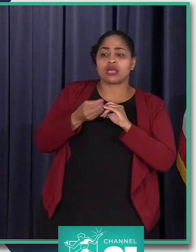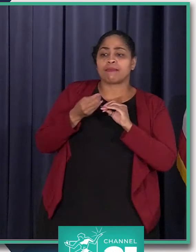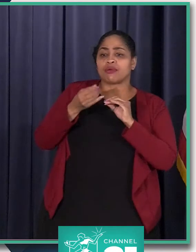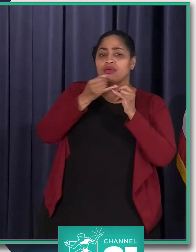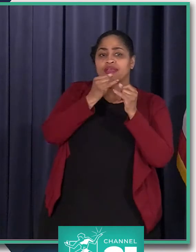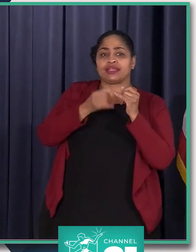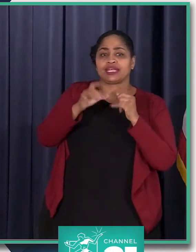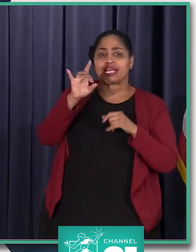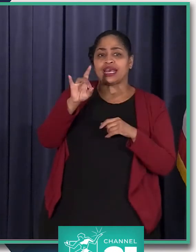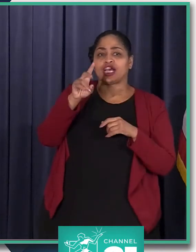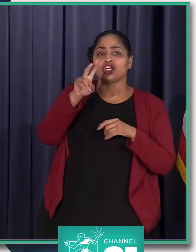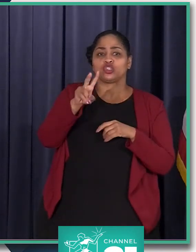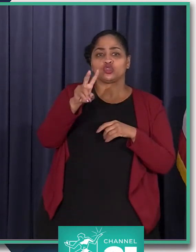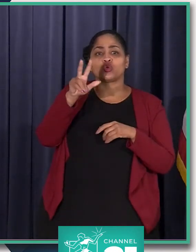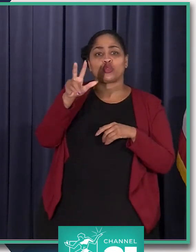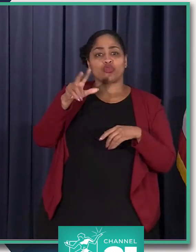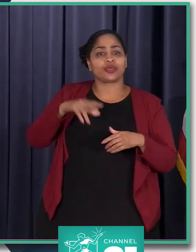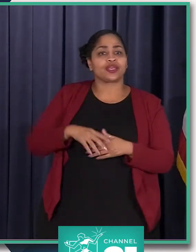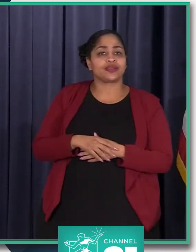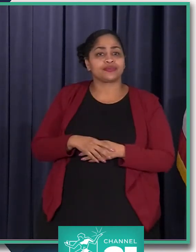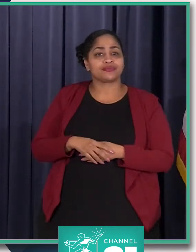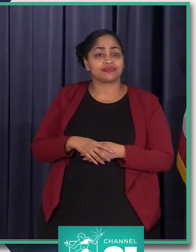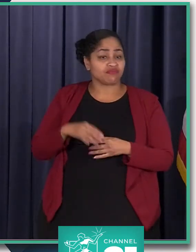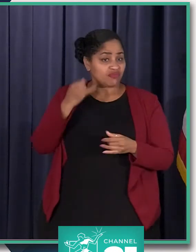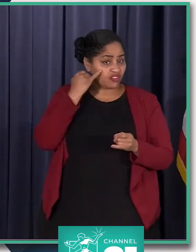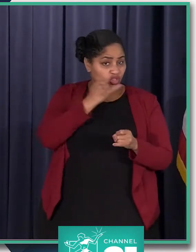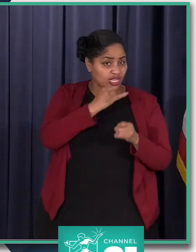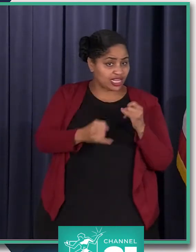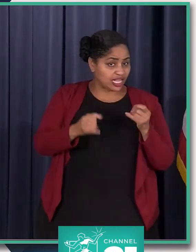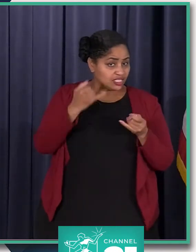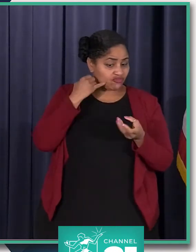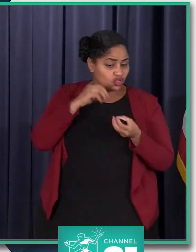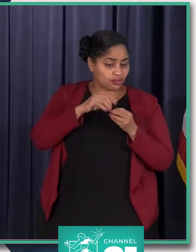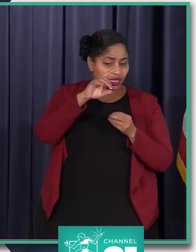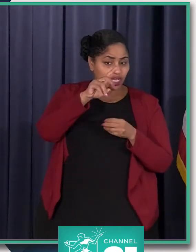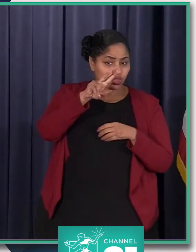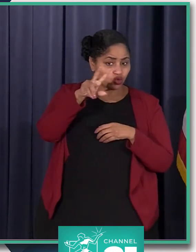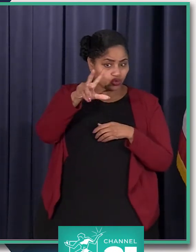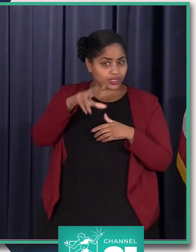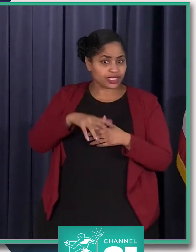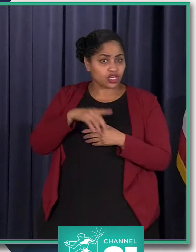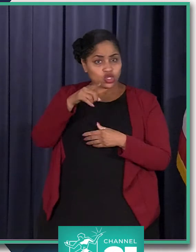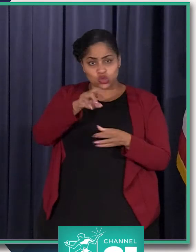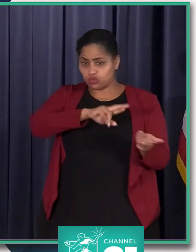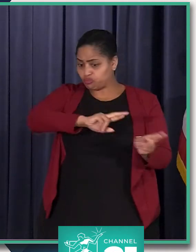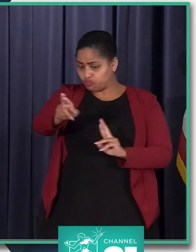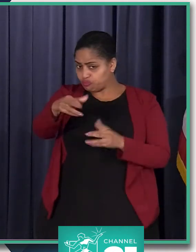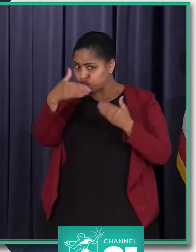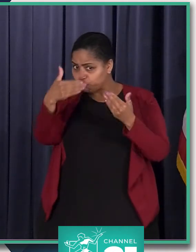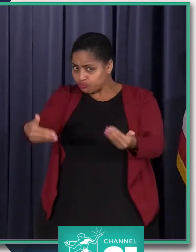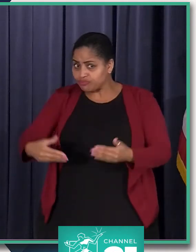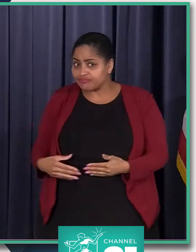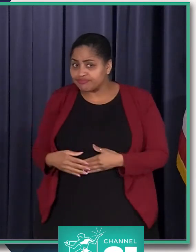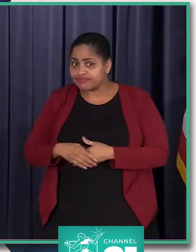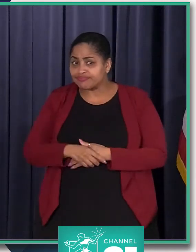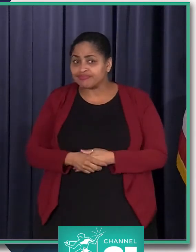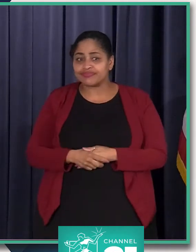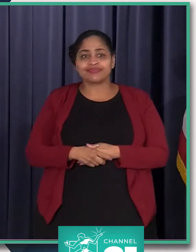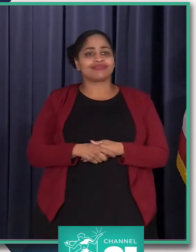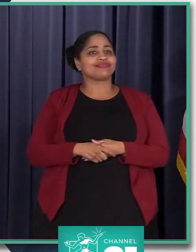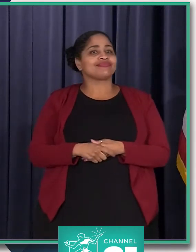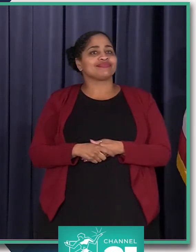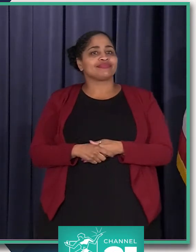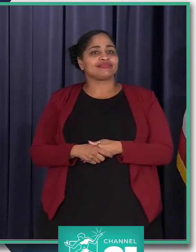in 823. Okay, if your last three digits of your phone are 823, you are up.